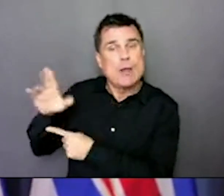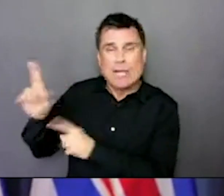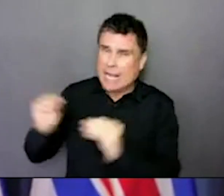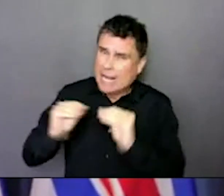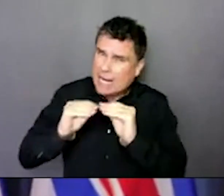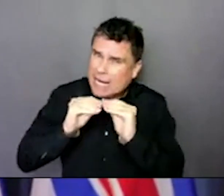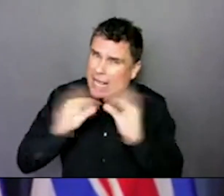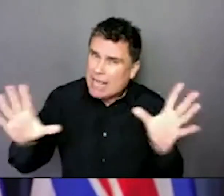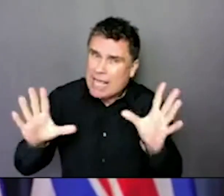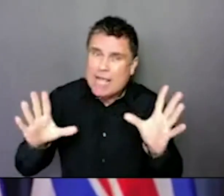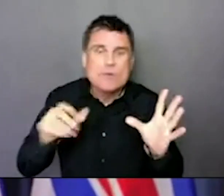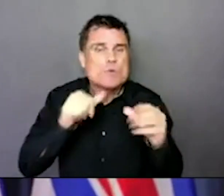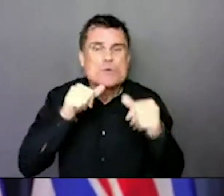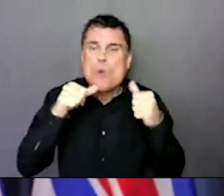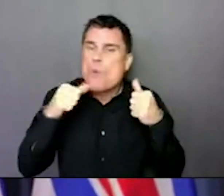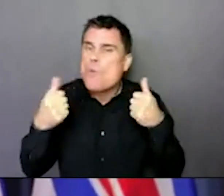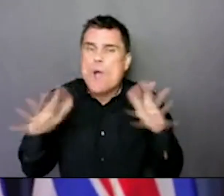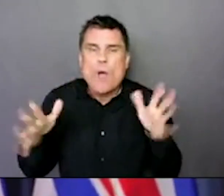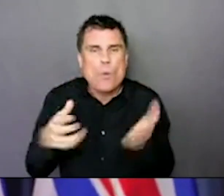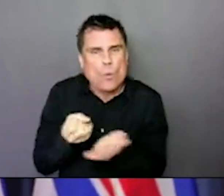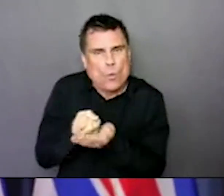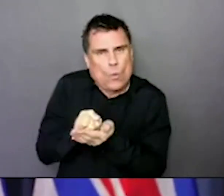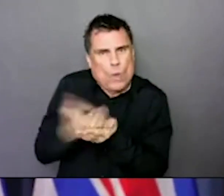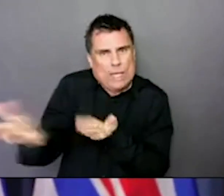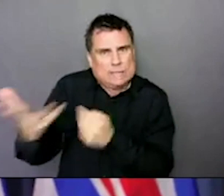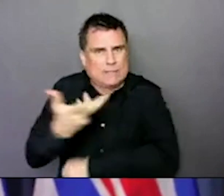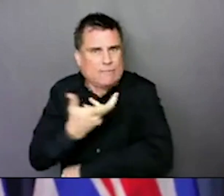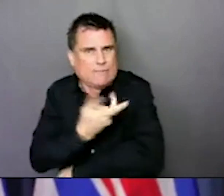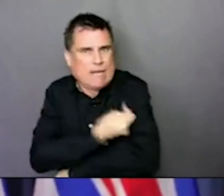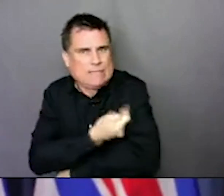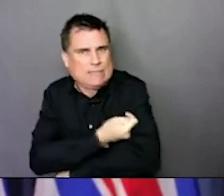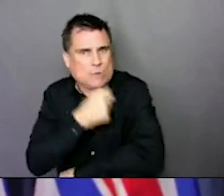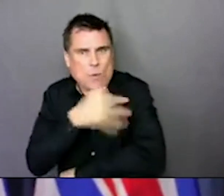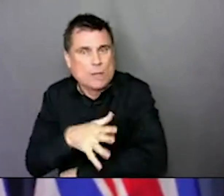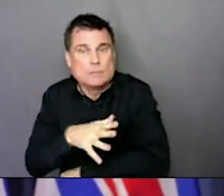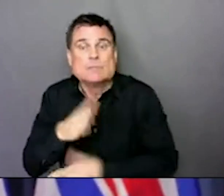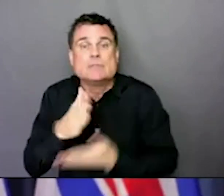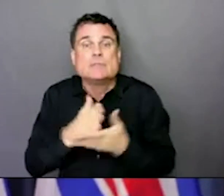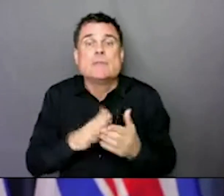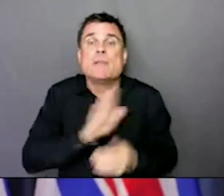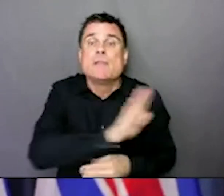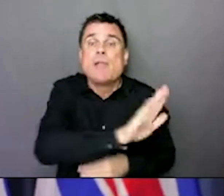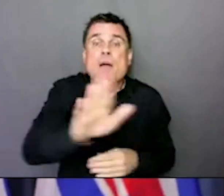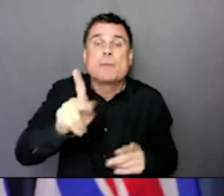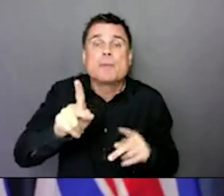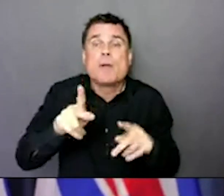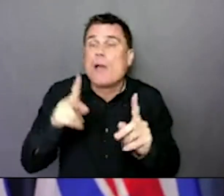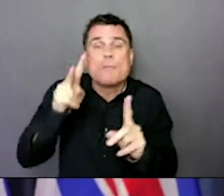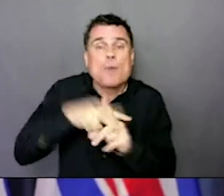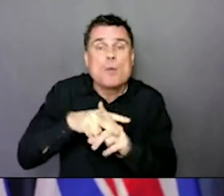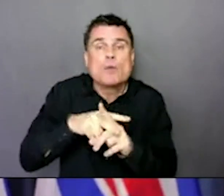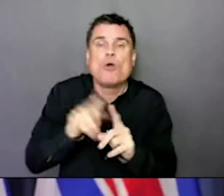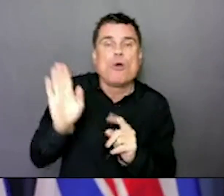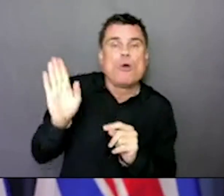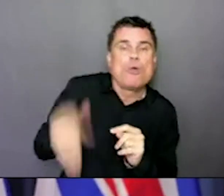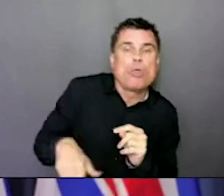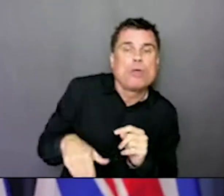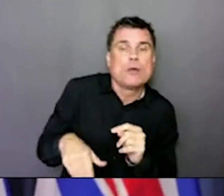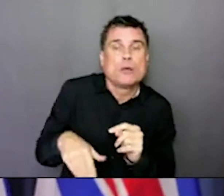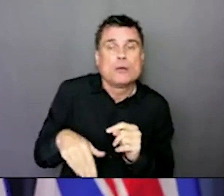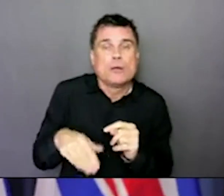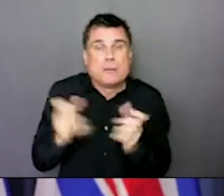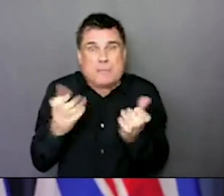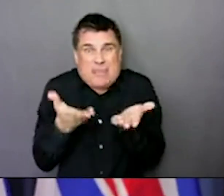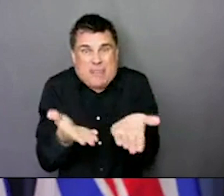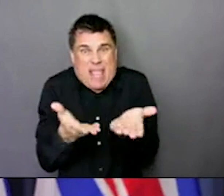of vaccines. So if people do not come to their appointments, if there are other healthcare providers or other people close at hand that we can